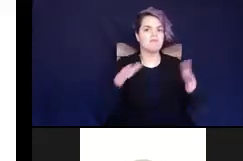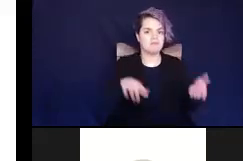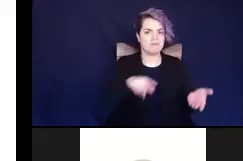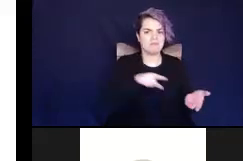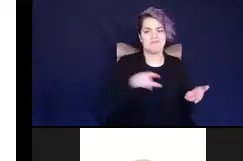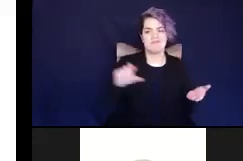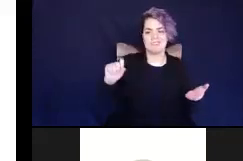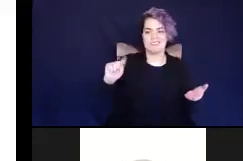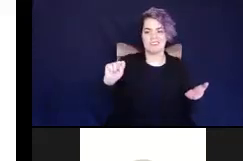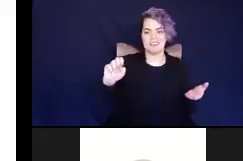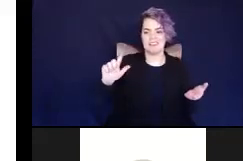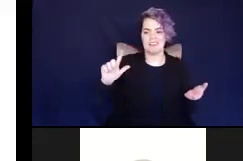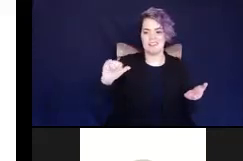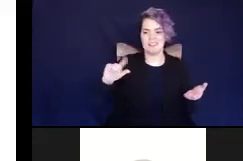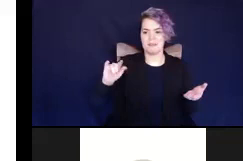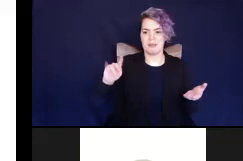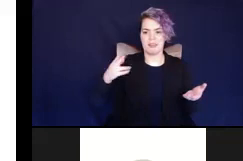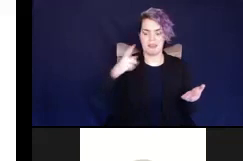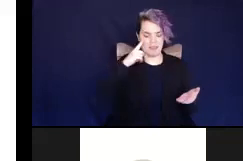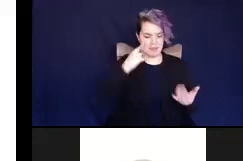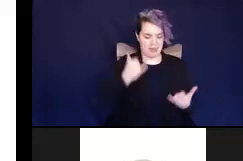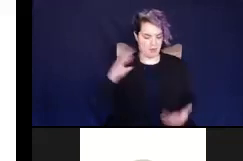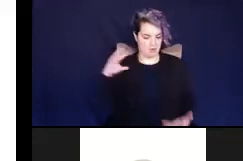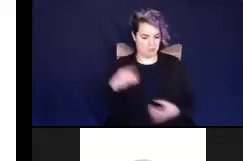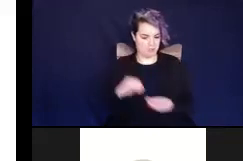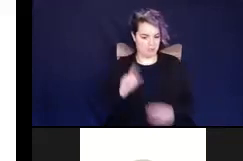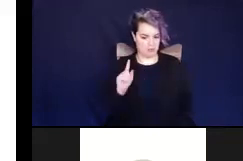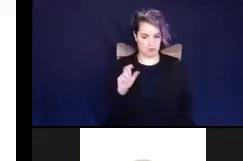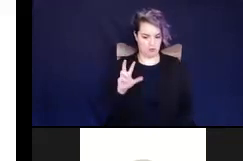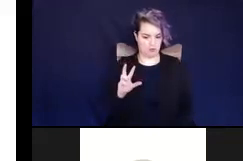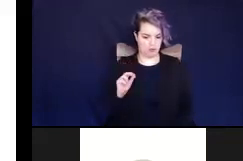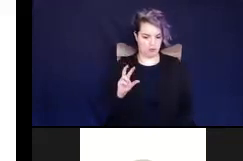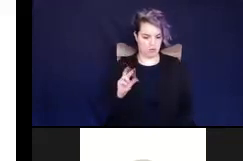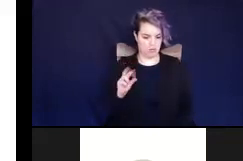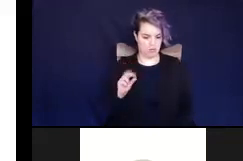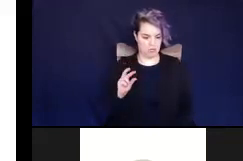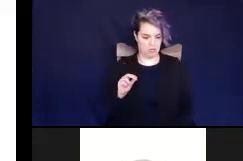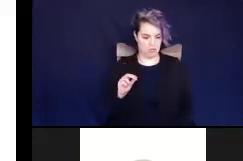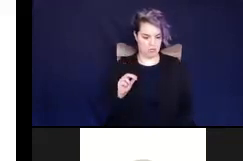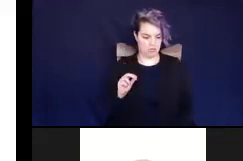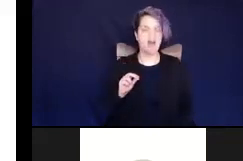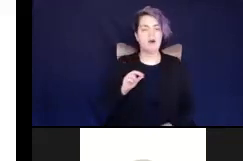is now 130 people or so, I think, or it was a few months ago.